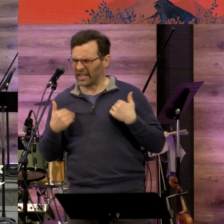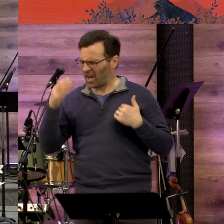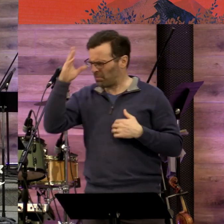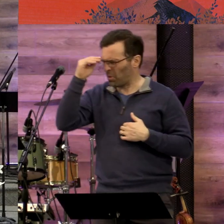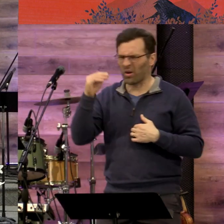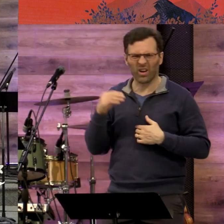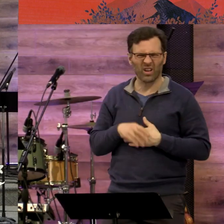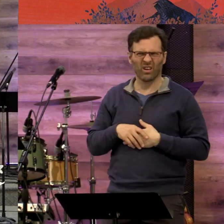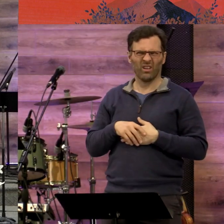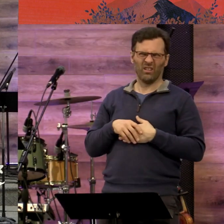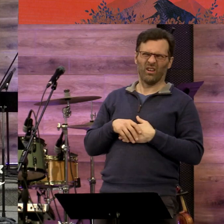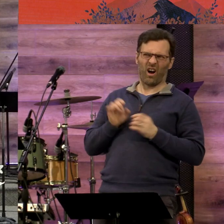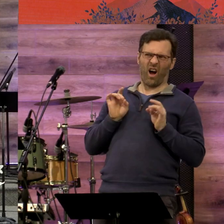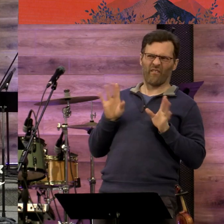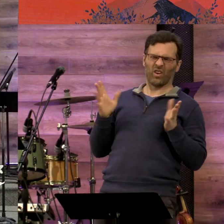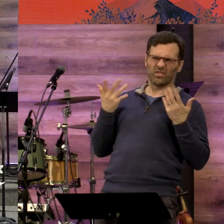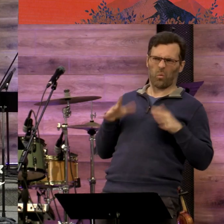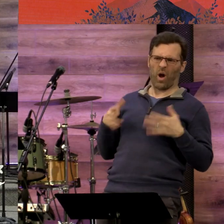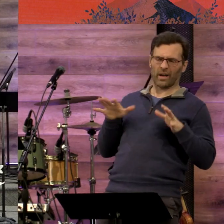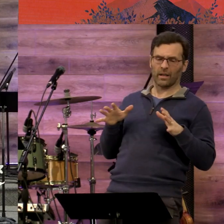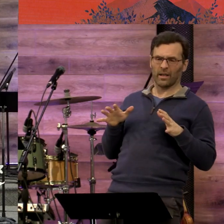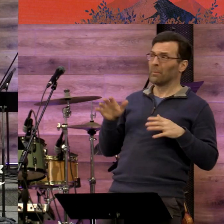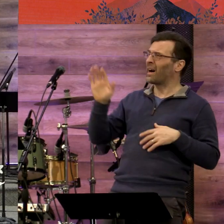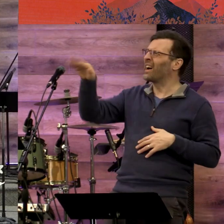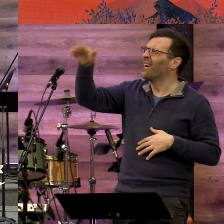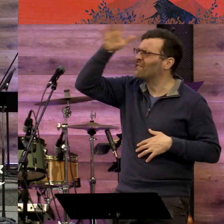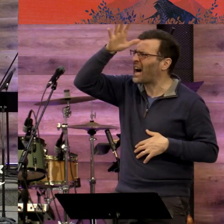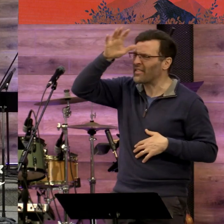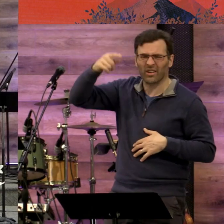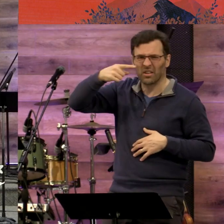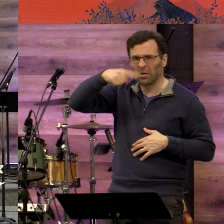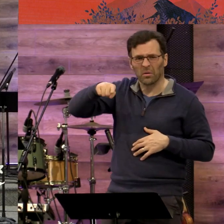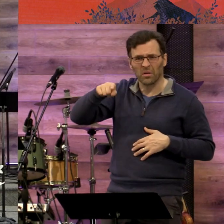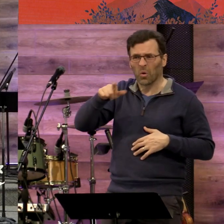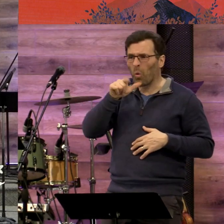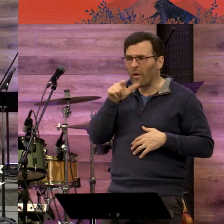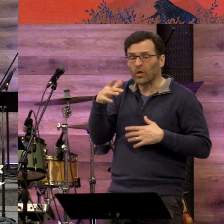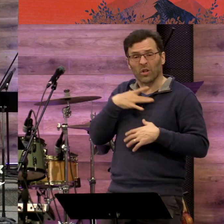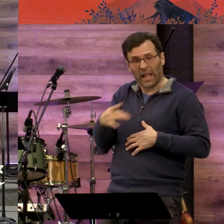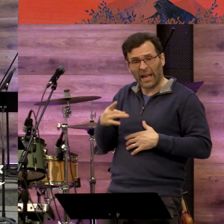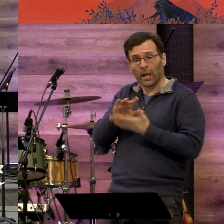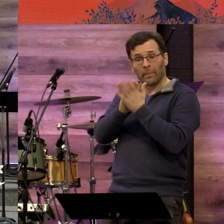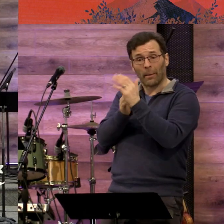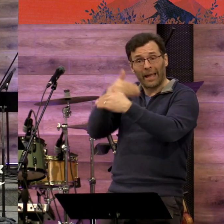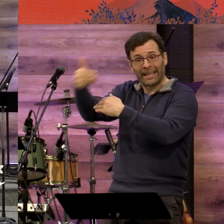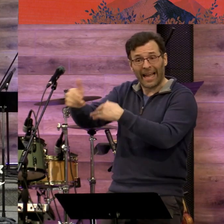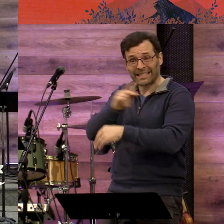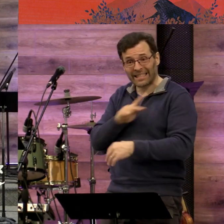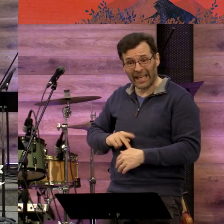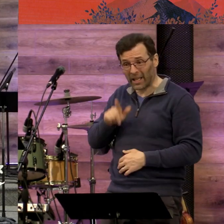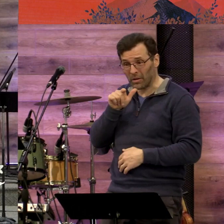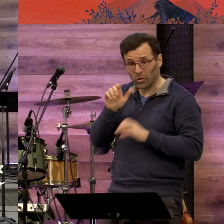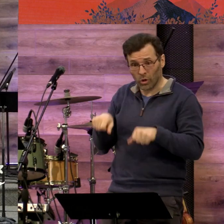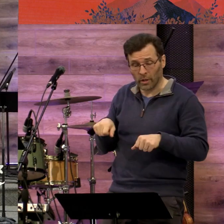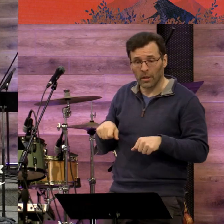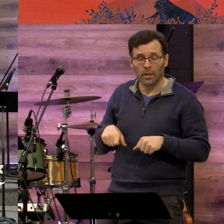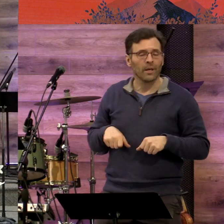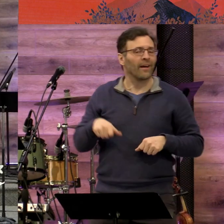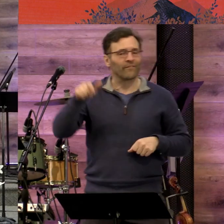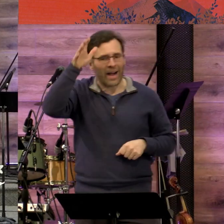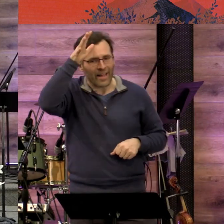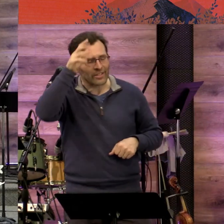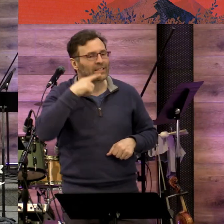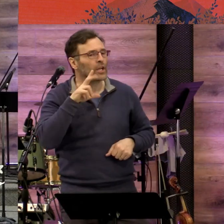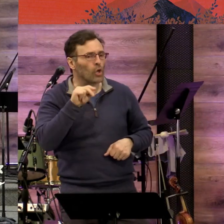like, well, that's awful. But father, he says, couldn't you make whoever you like to be the next king? No, said his father,